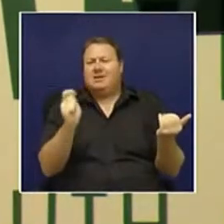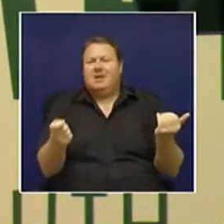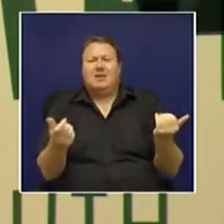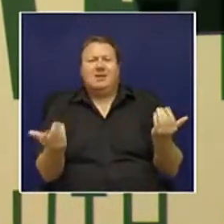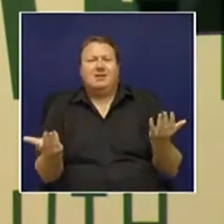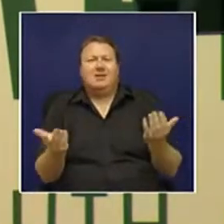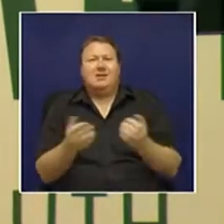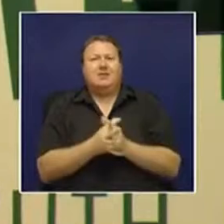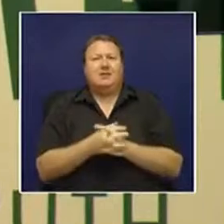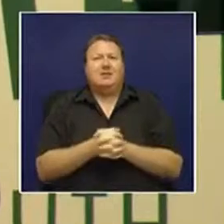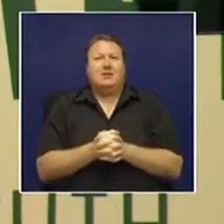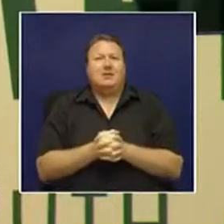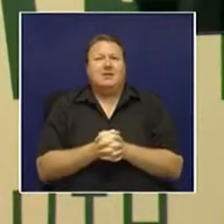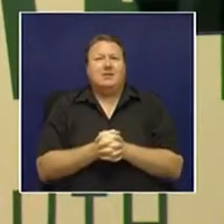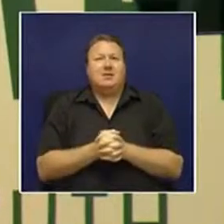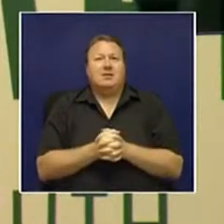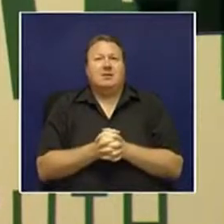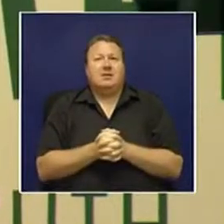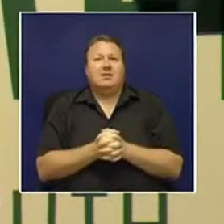services.